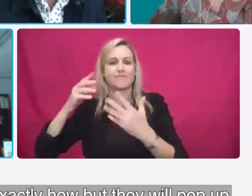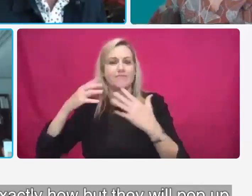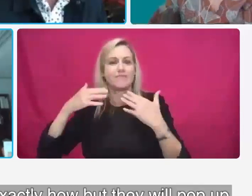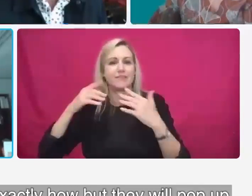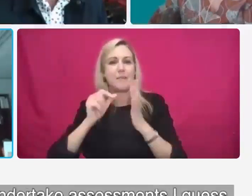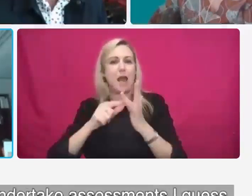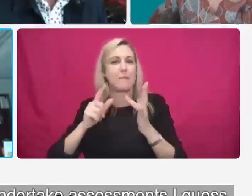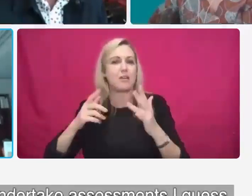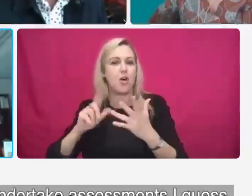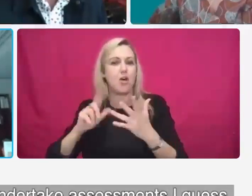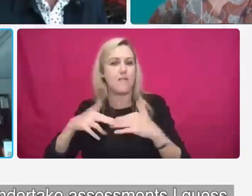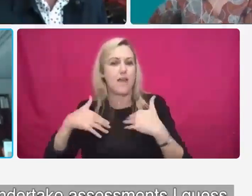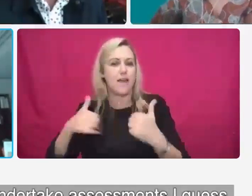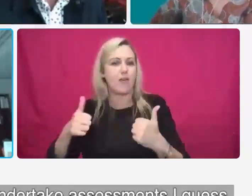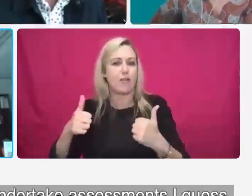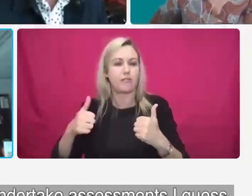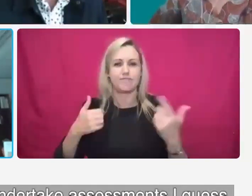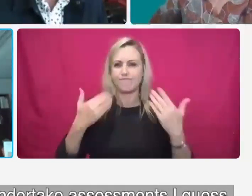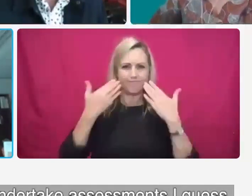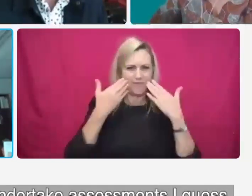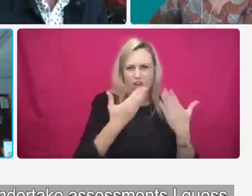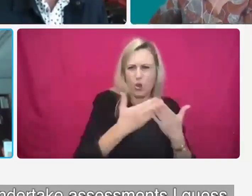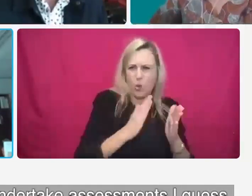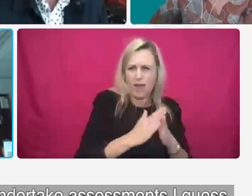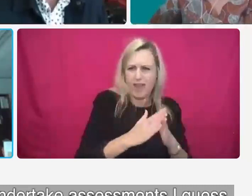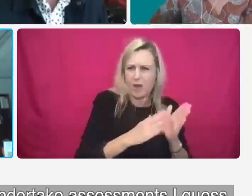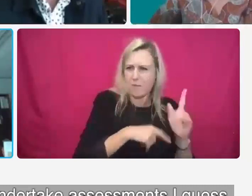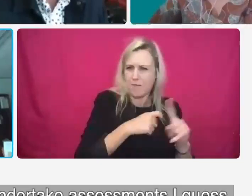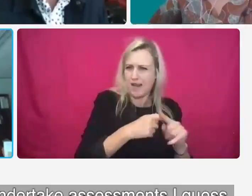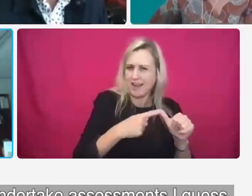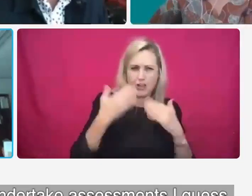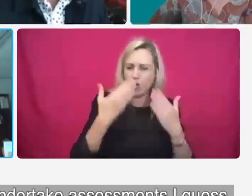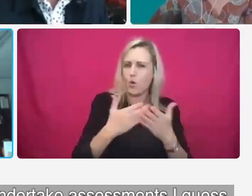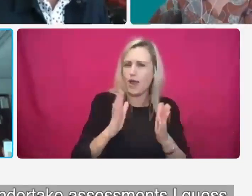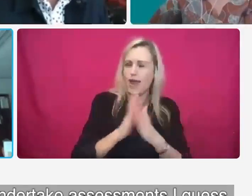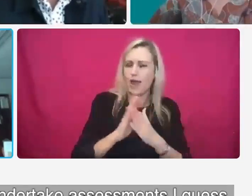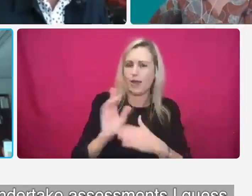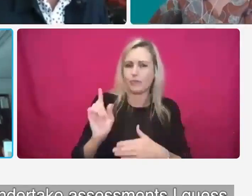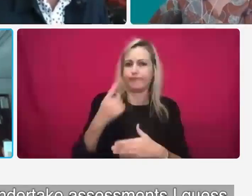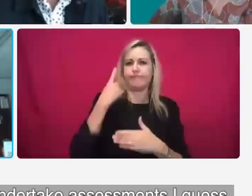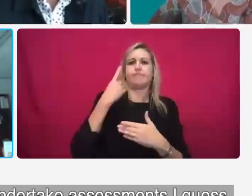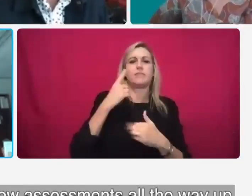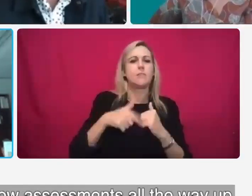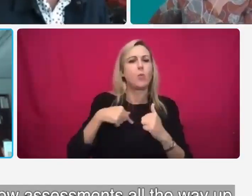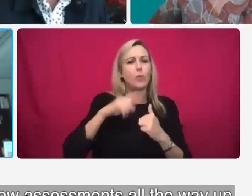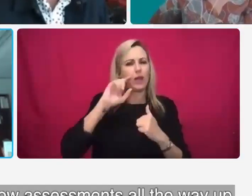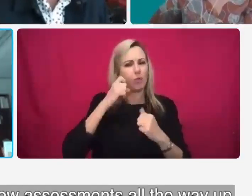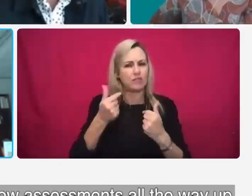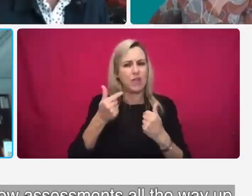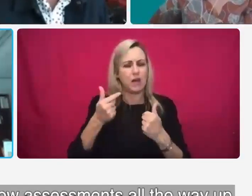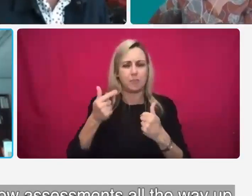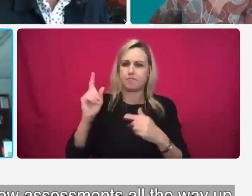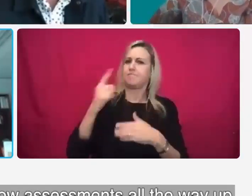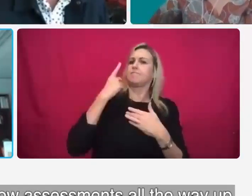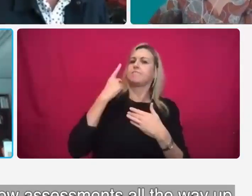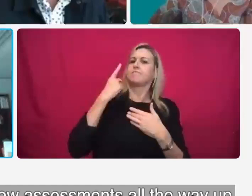but they will pop up on our radar, and we will undertake assessments, I guess. We'll be undertaking